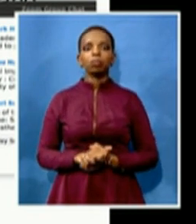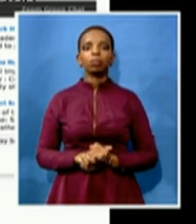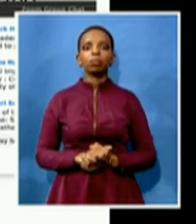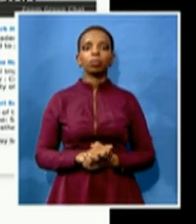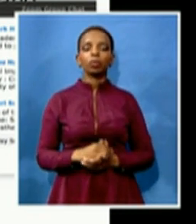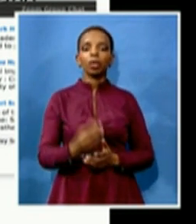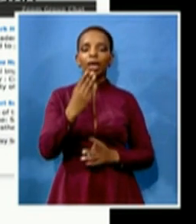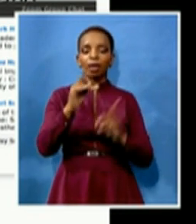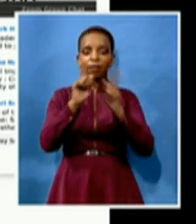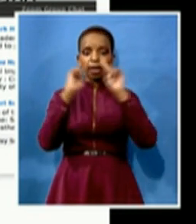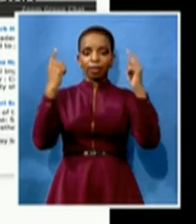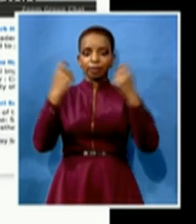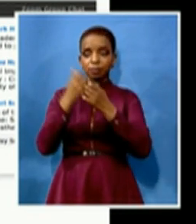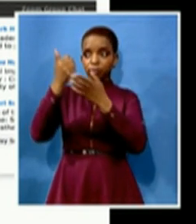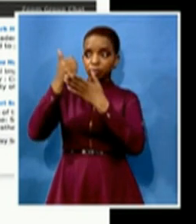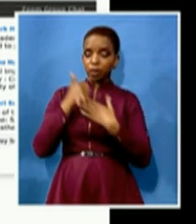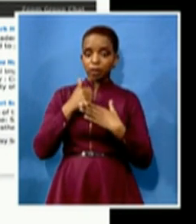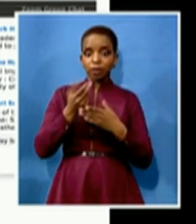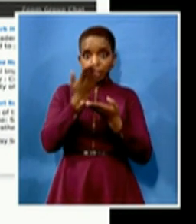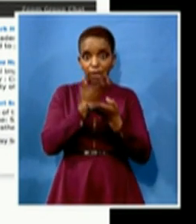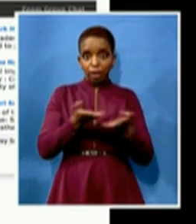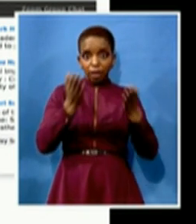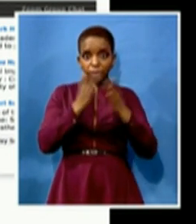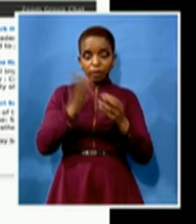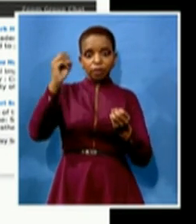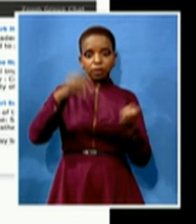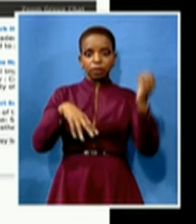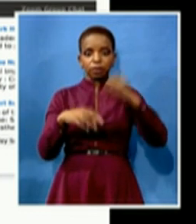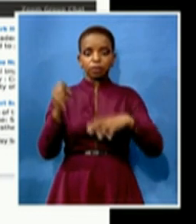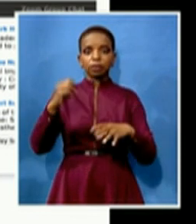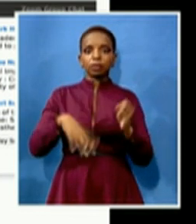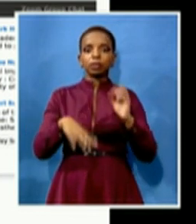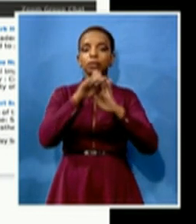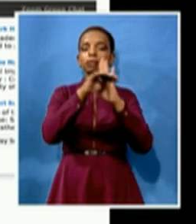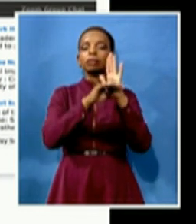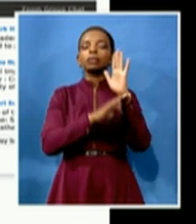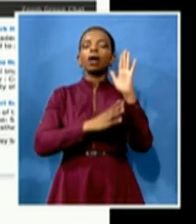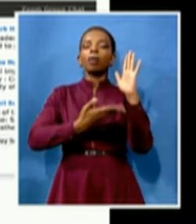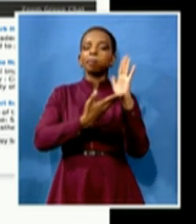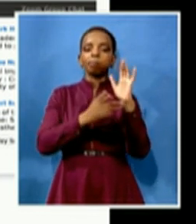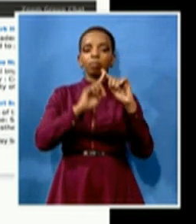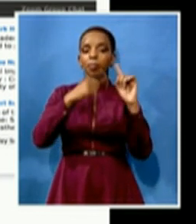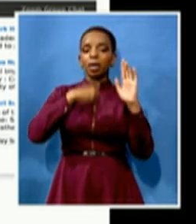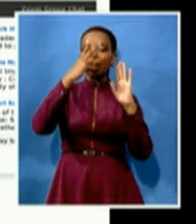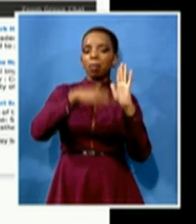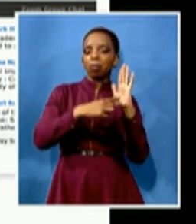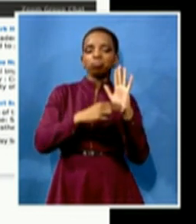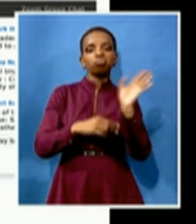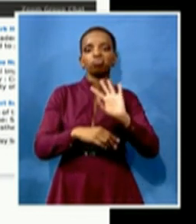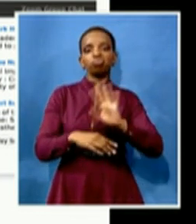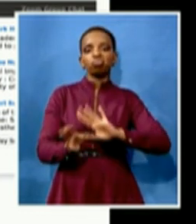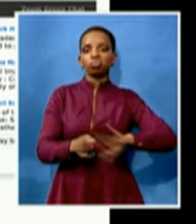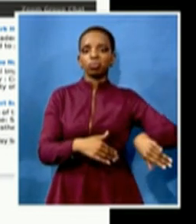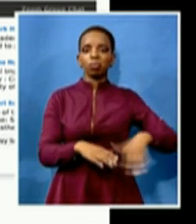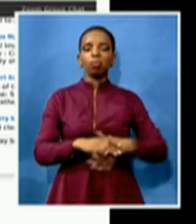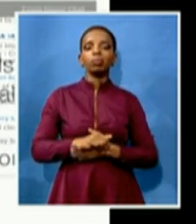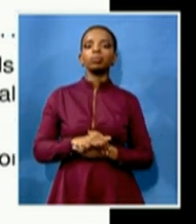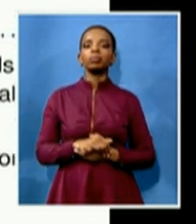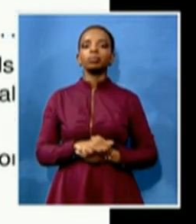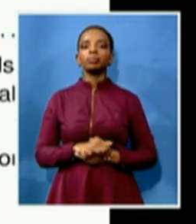there. I'm not going to read through the names. So we've already mentioned that one of the